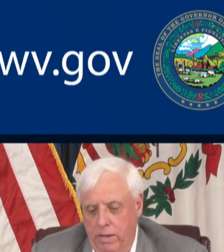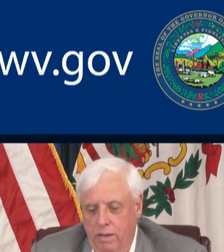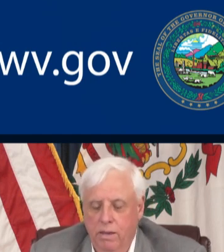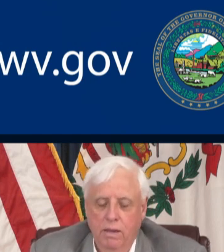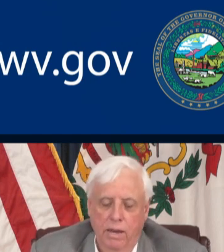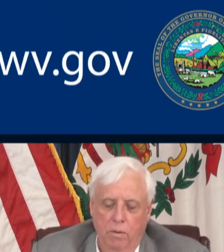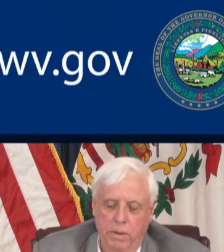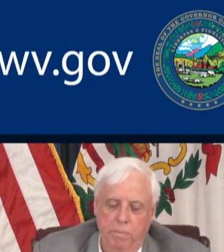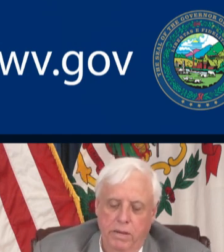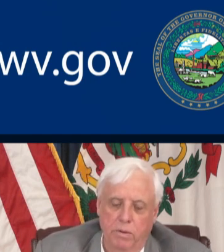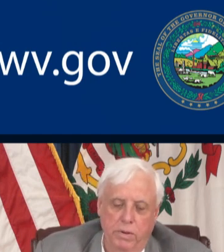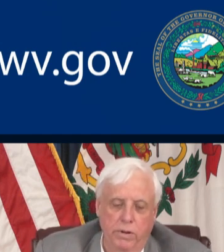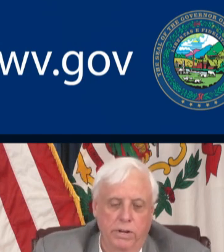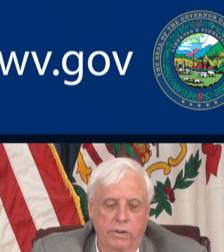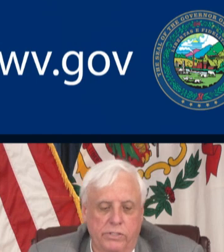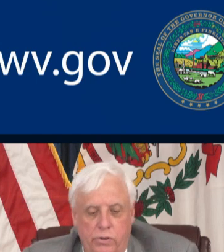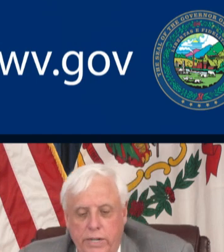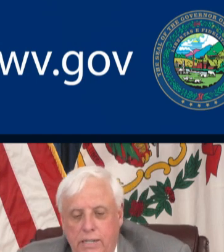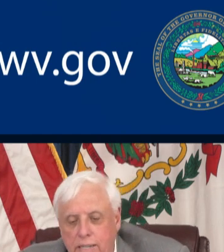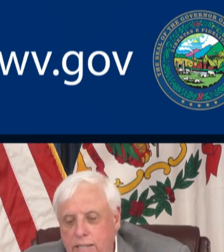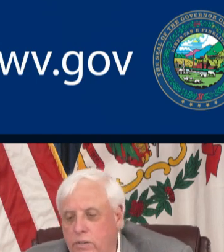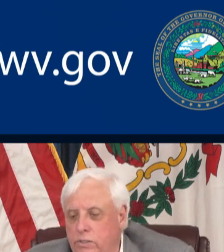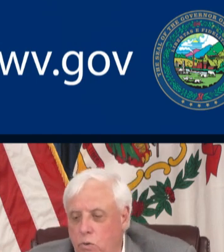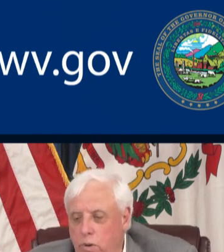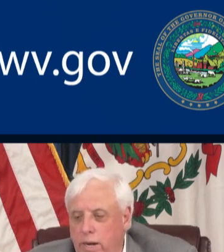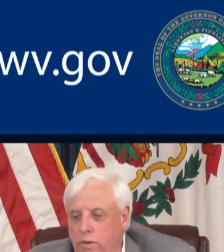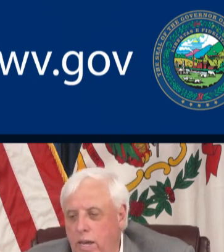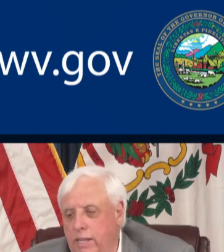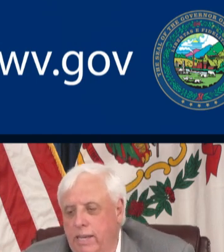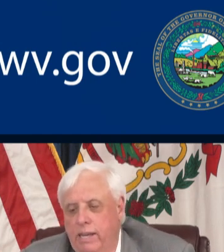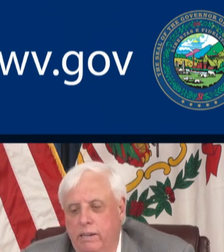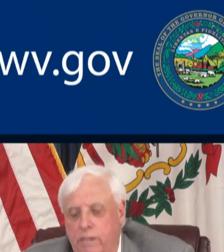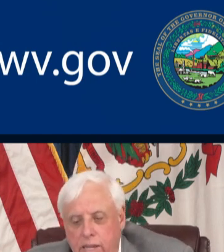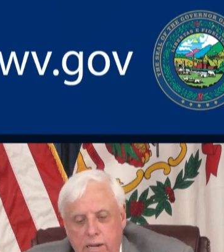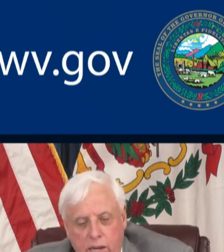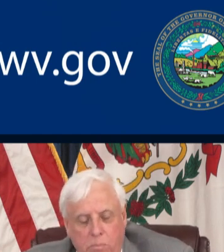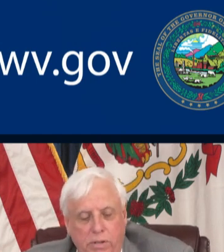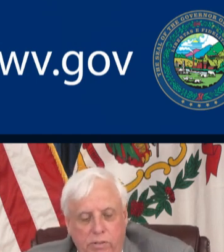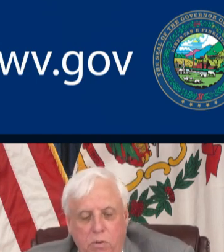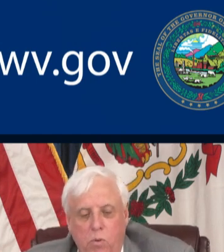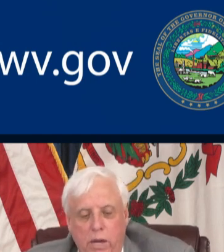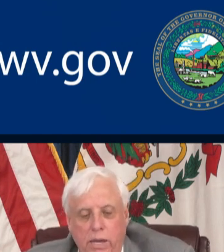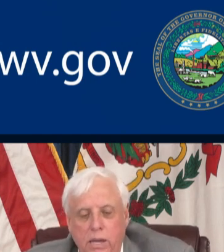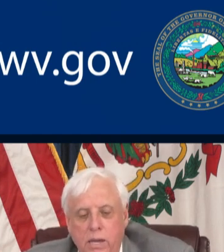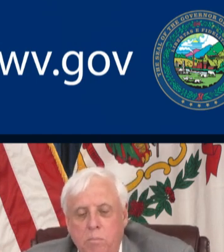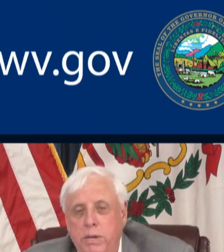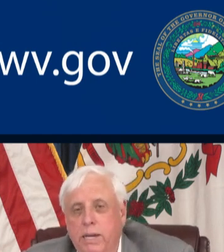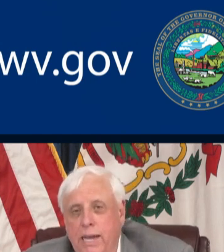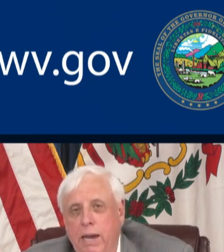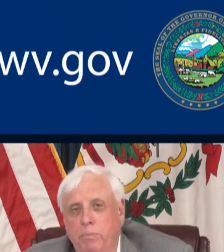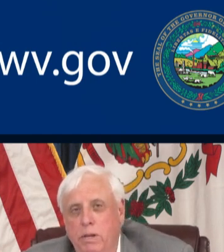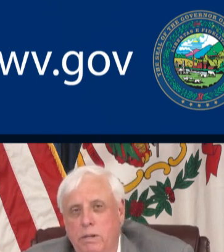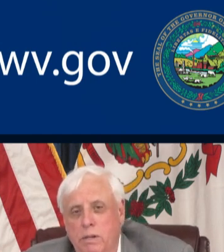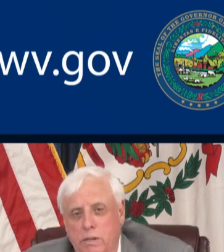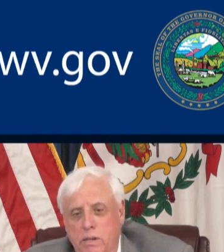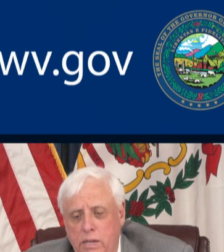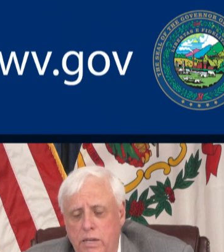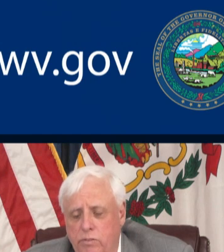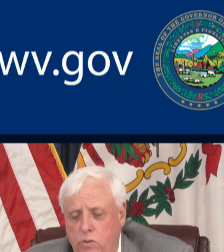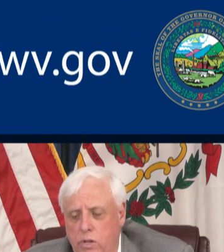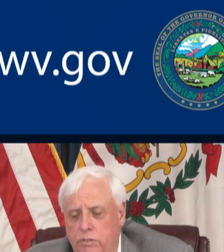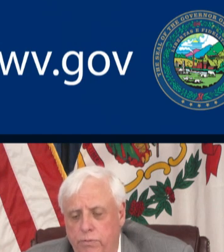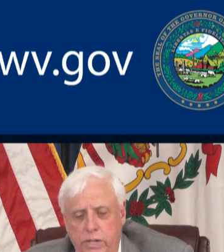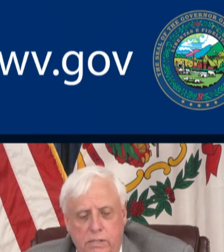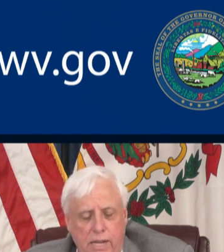help me be community or street leaders or whatever like that, and help me some way be a captain to get